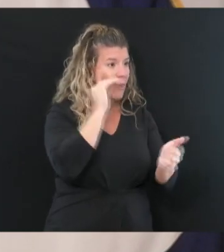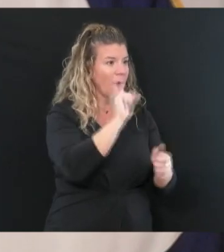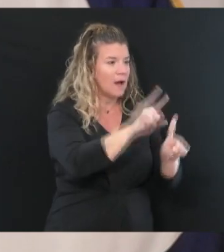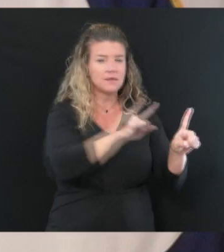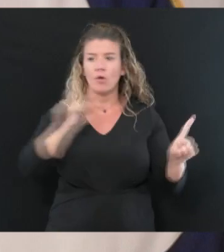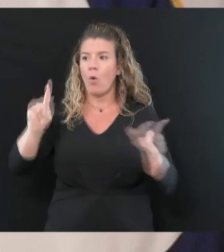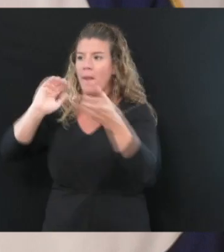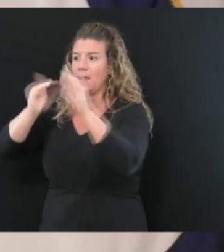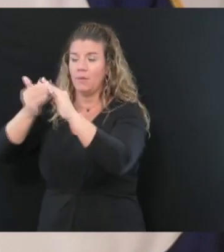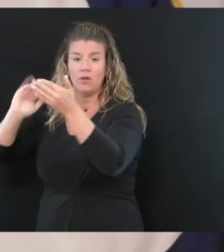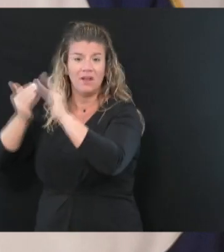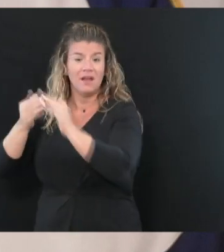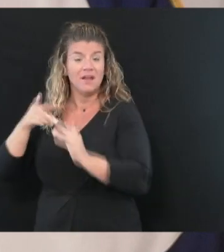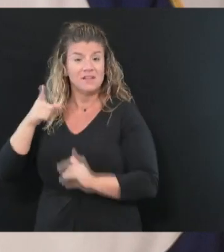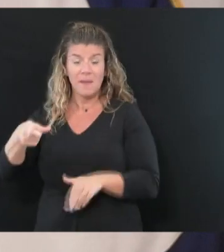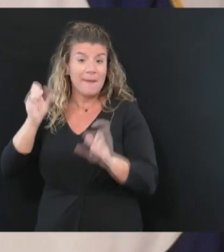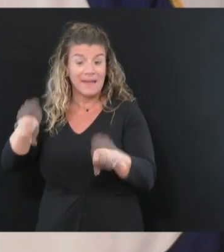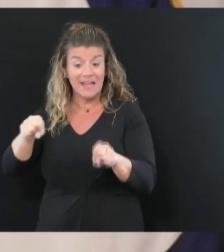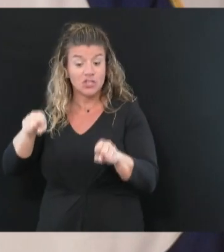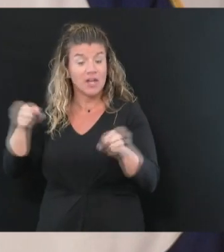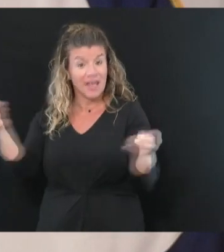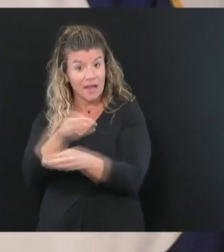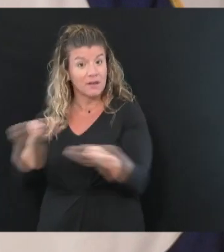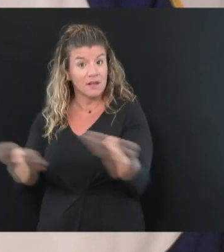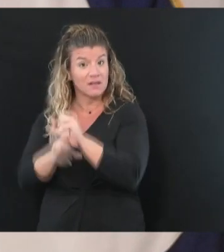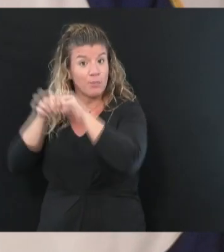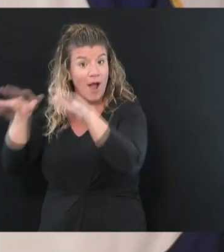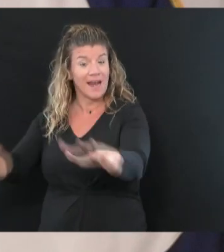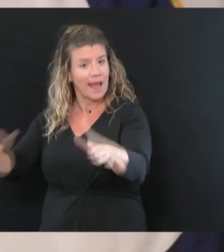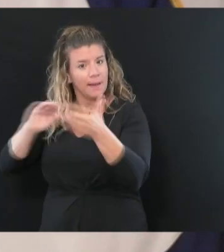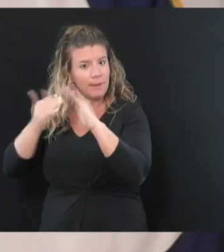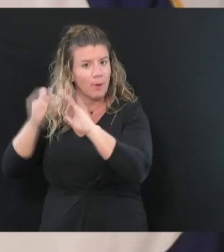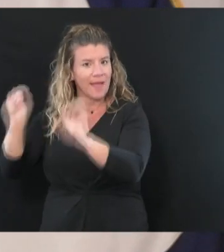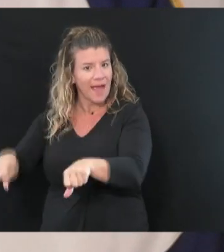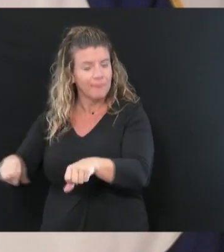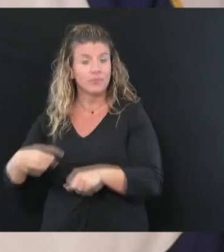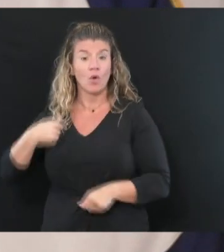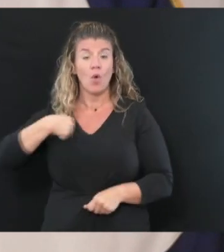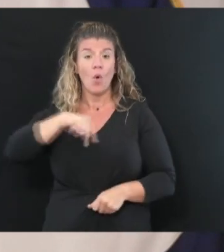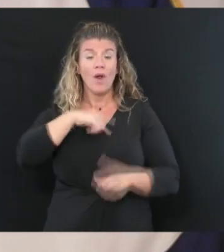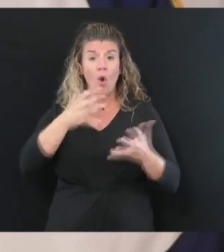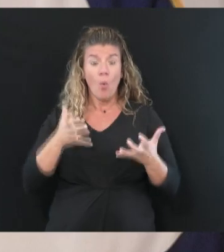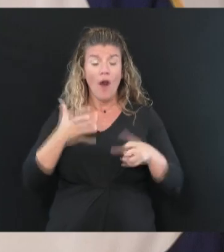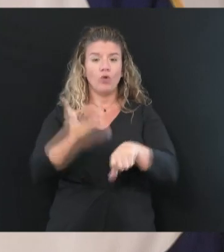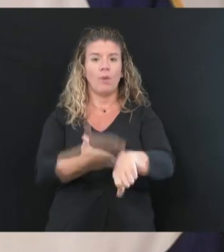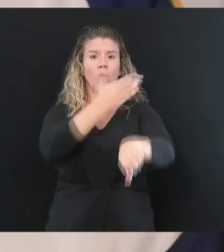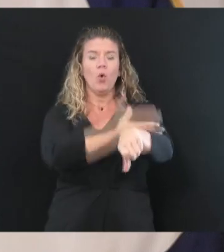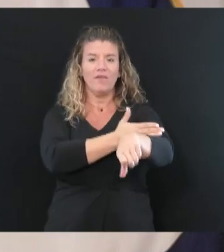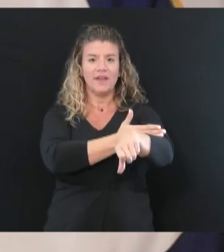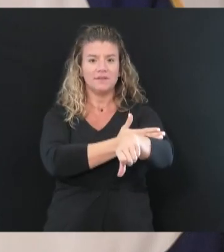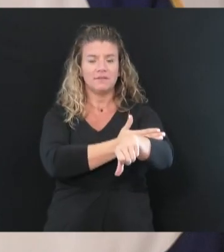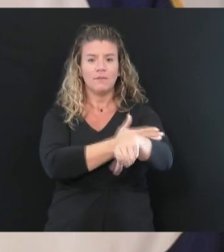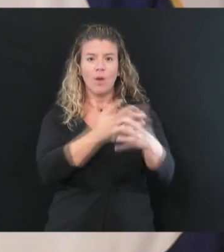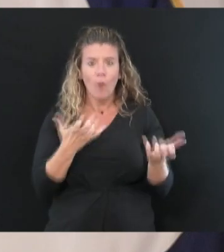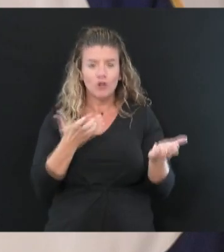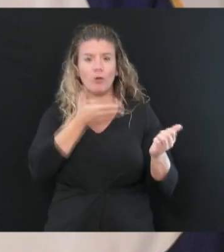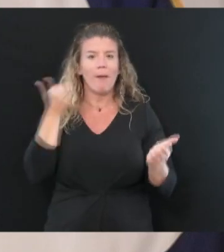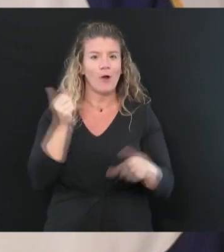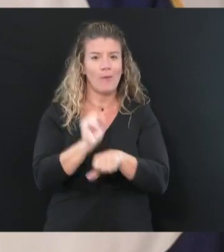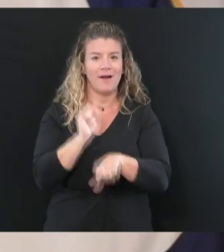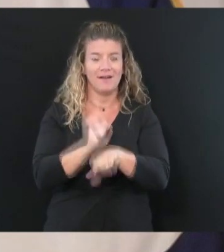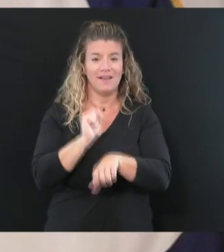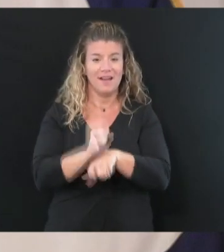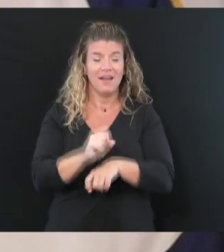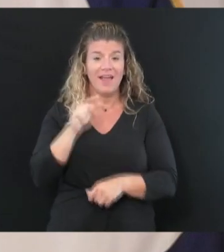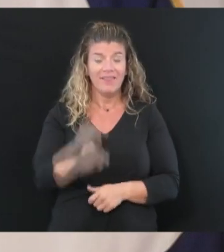spread potential. And so we're just trying to make things better. I mean, this is a